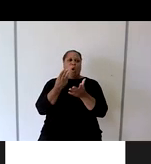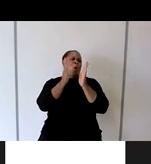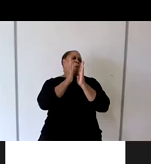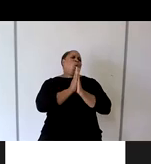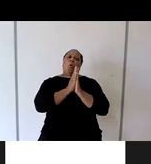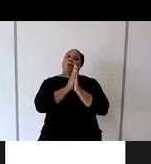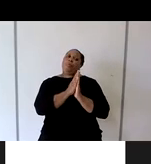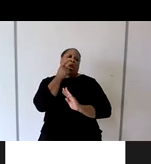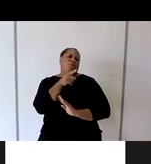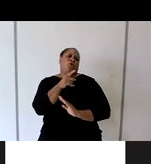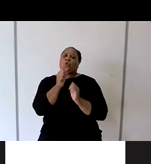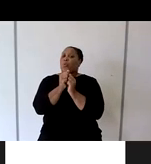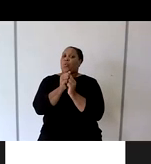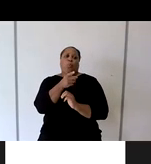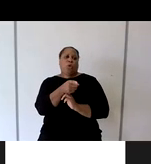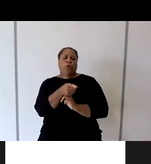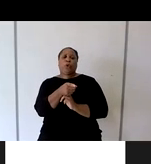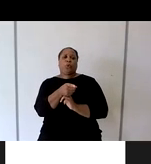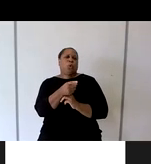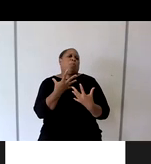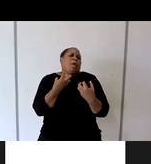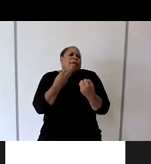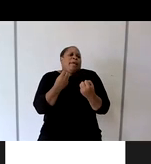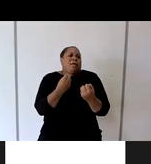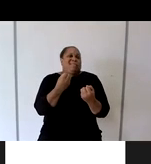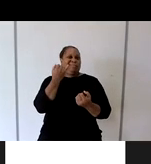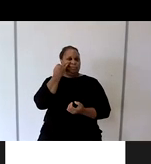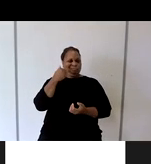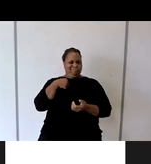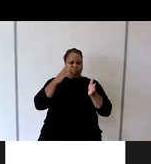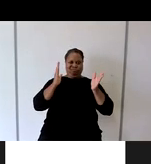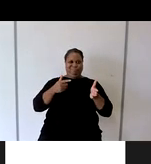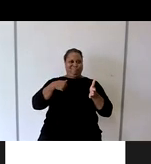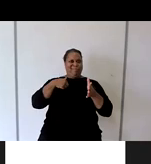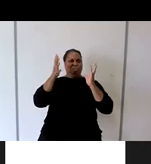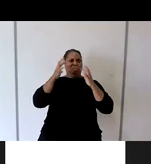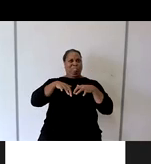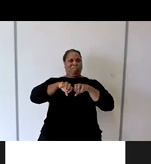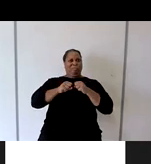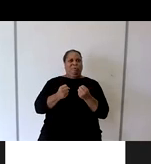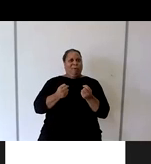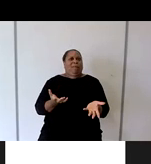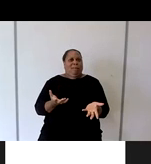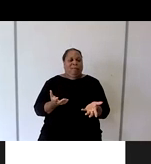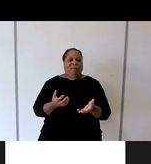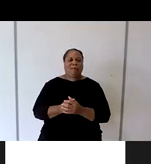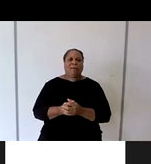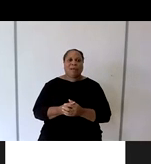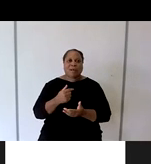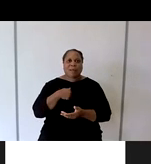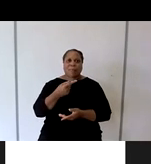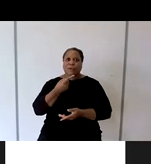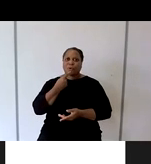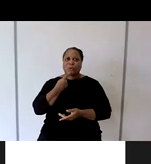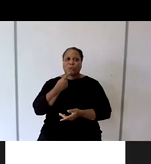me or with me to be healed, as if I'm a person that's broken. I have been told that I will